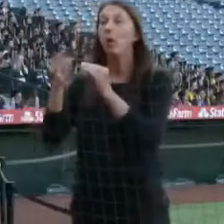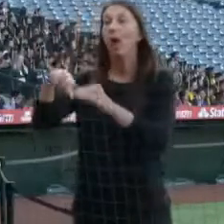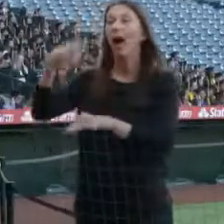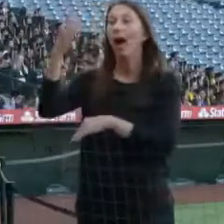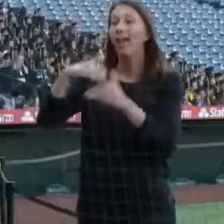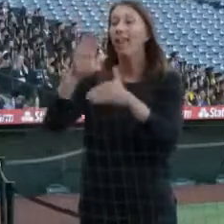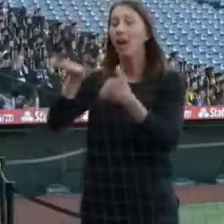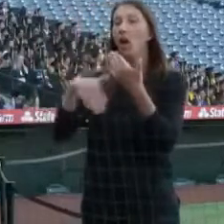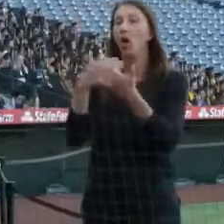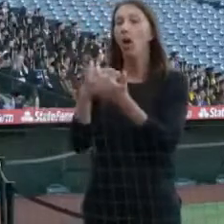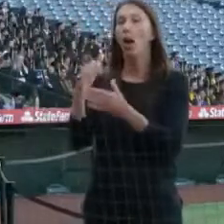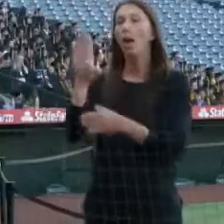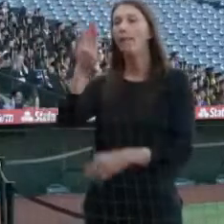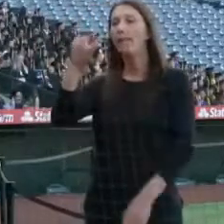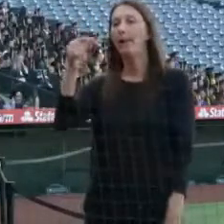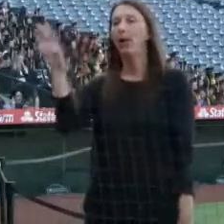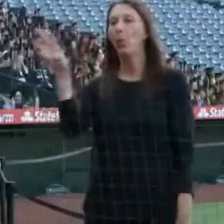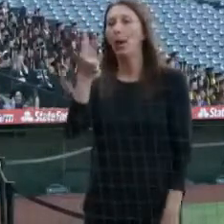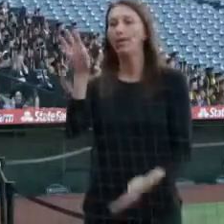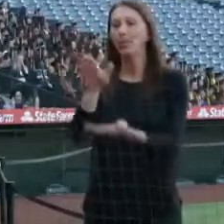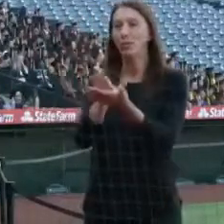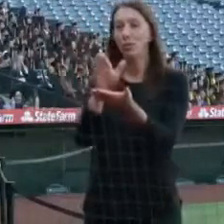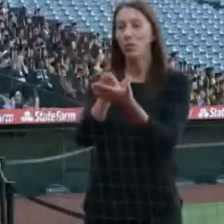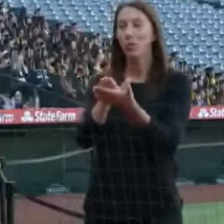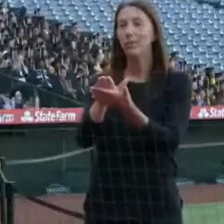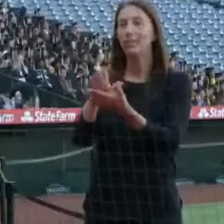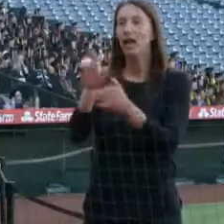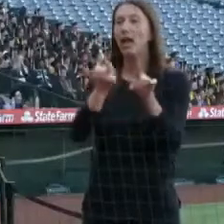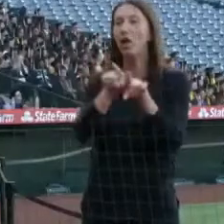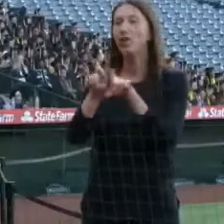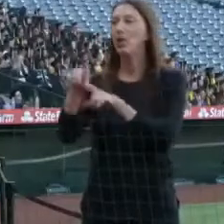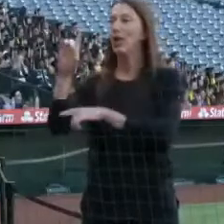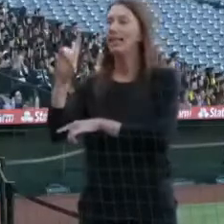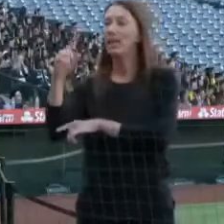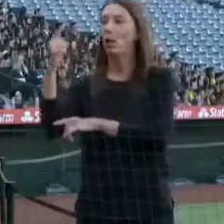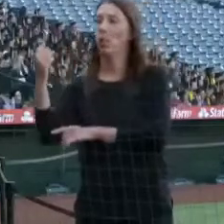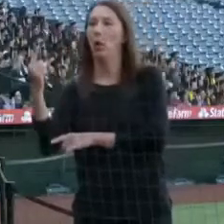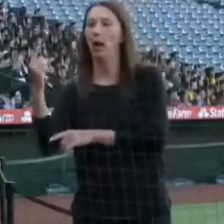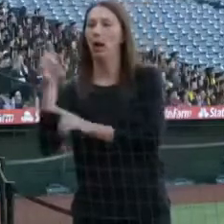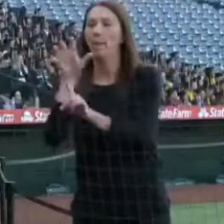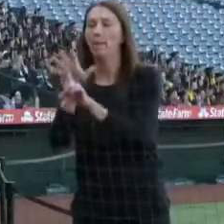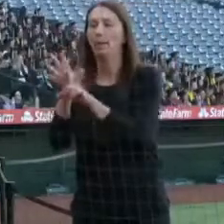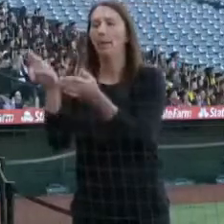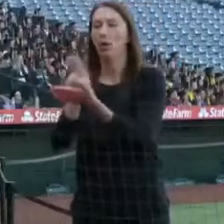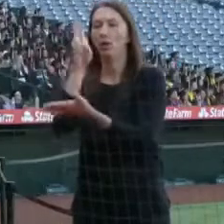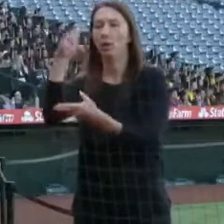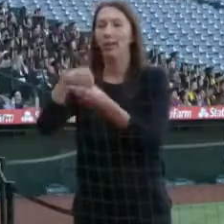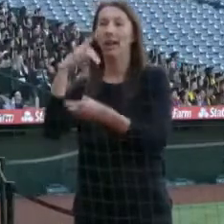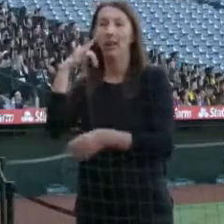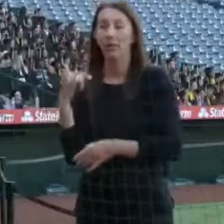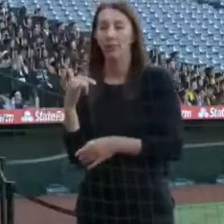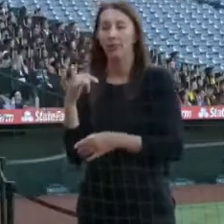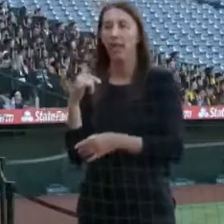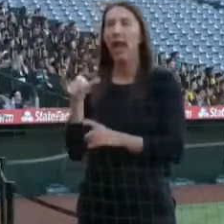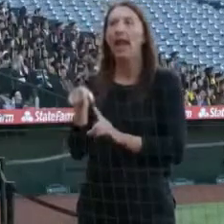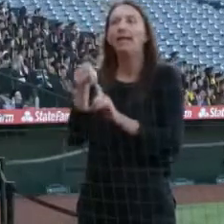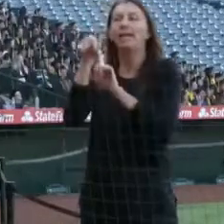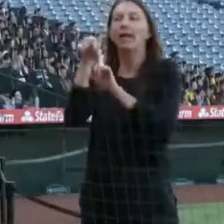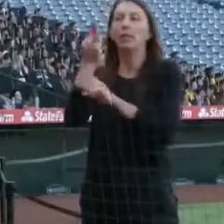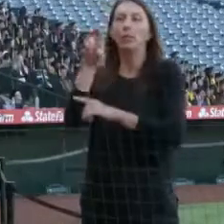all Big West schools and D1 public universities in California, other than UC